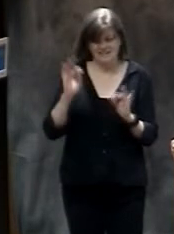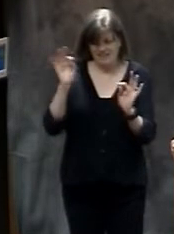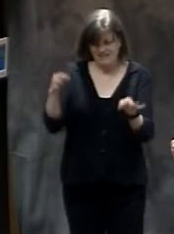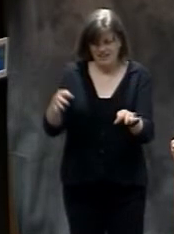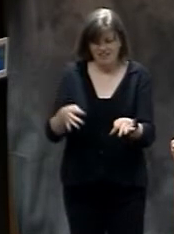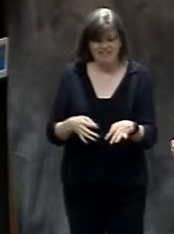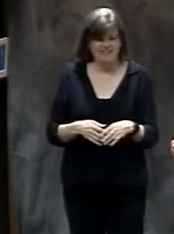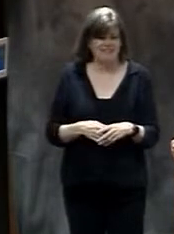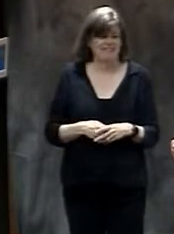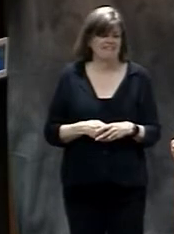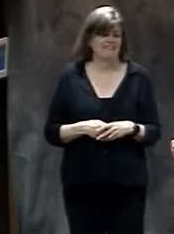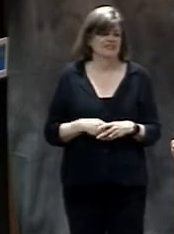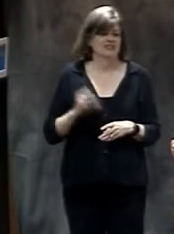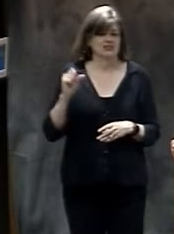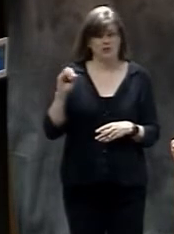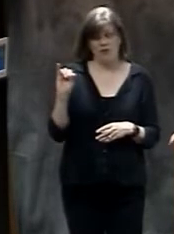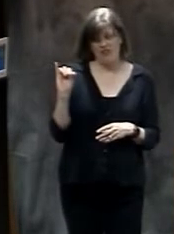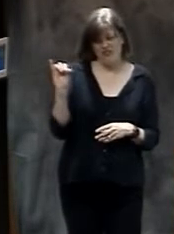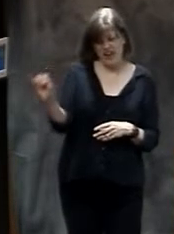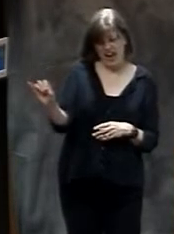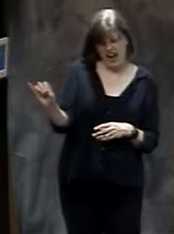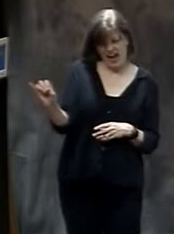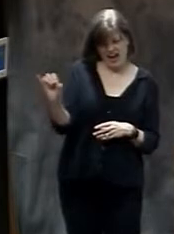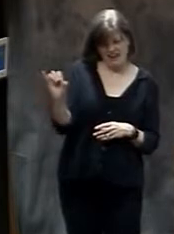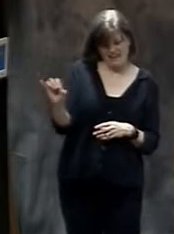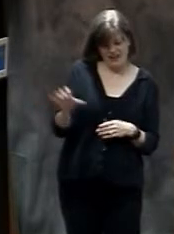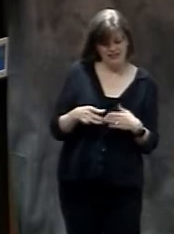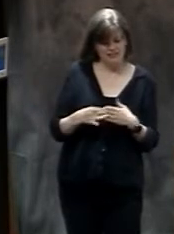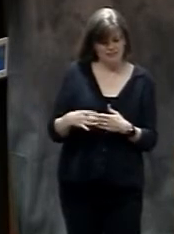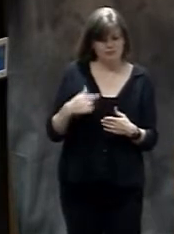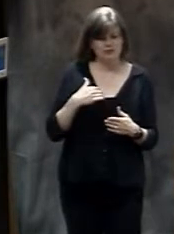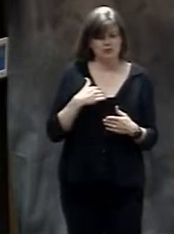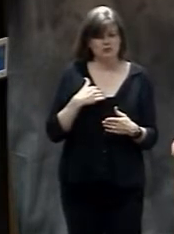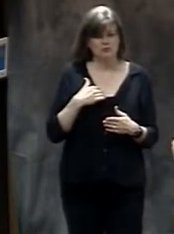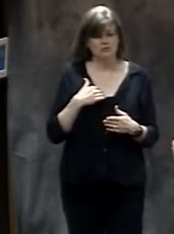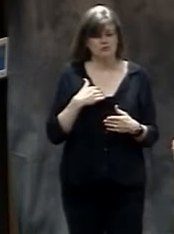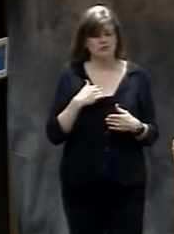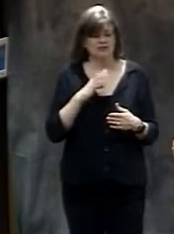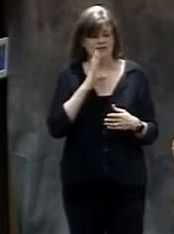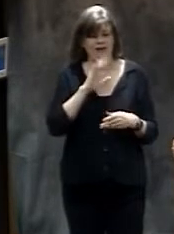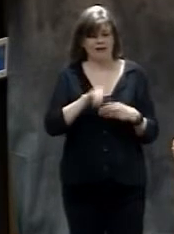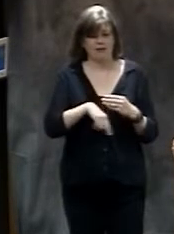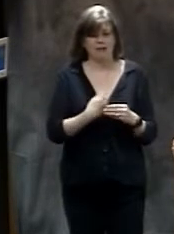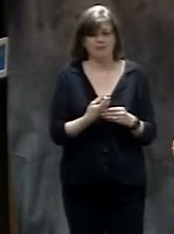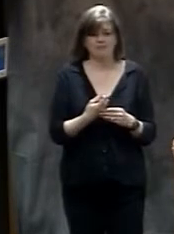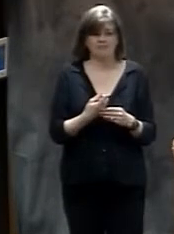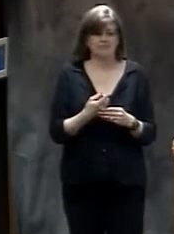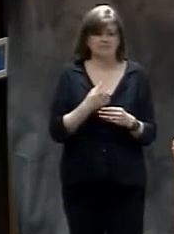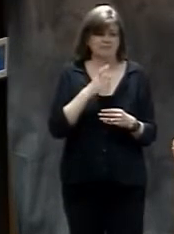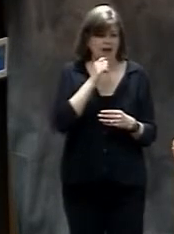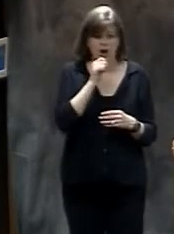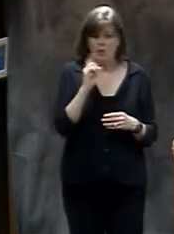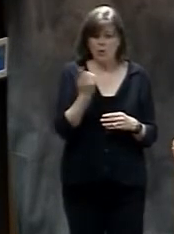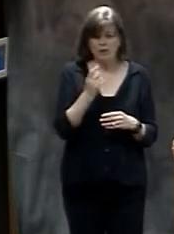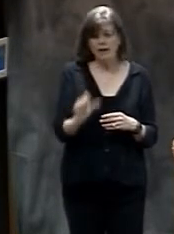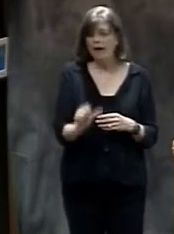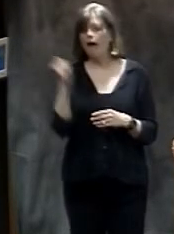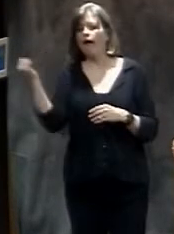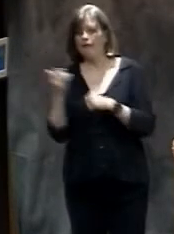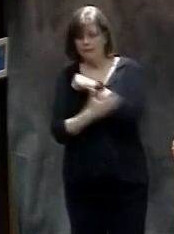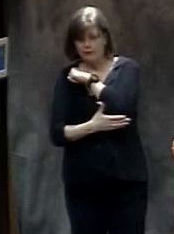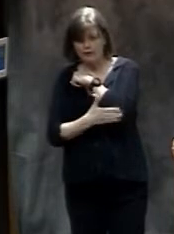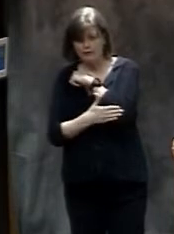Absolutely. Okay. So that leads me into talking about that we don't only see these diseases